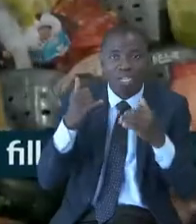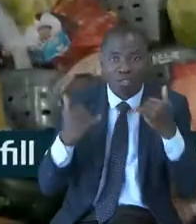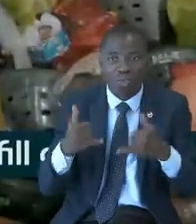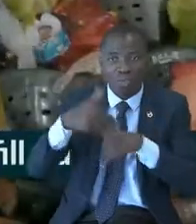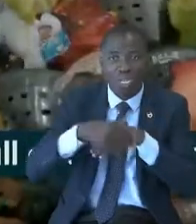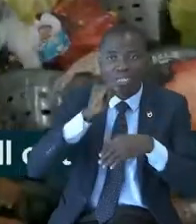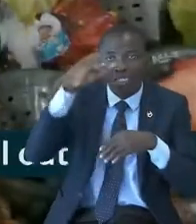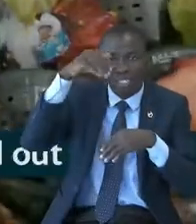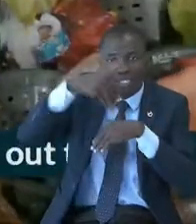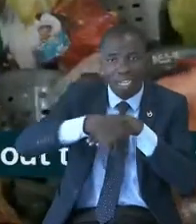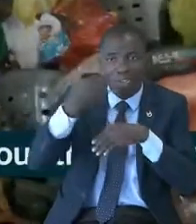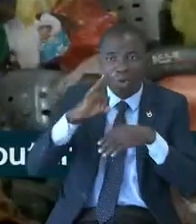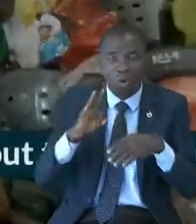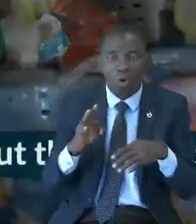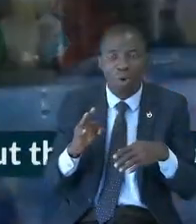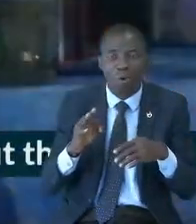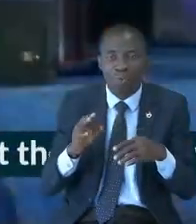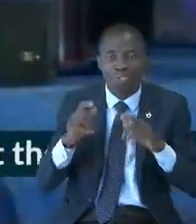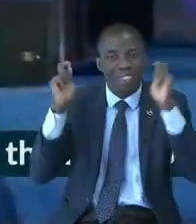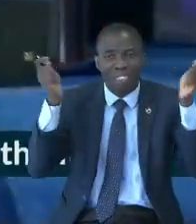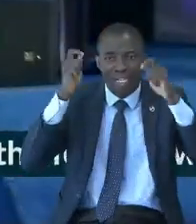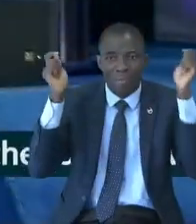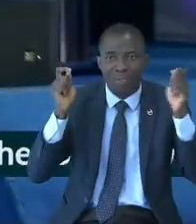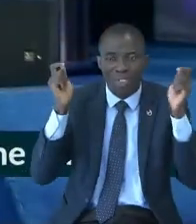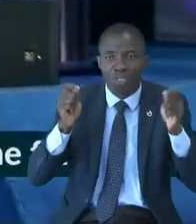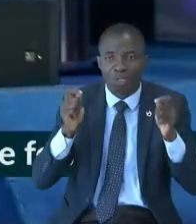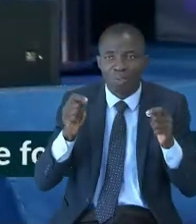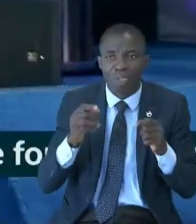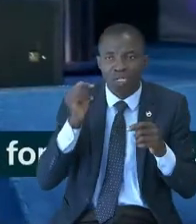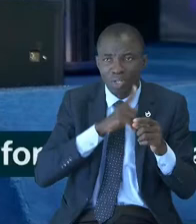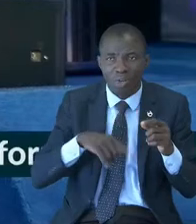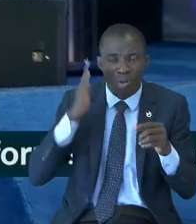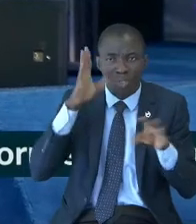joy and jubilation because God will do it.